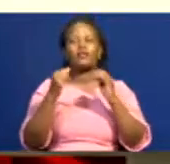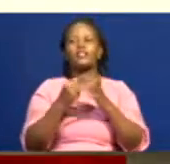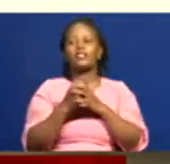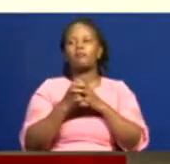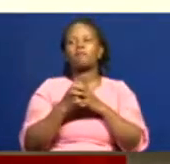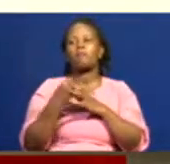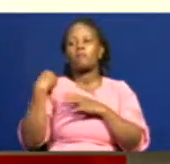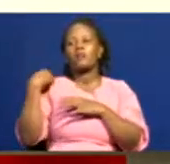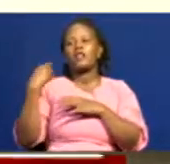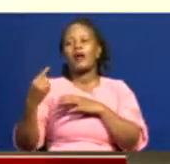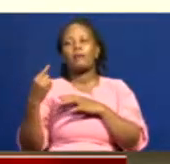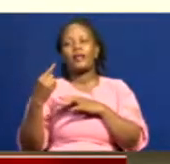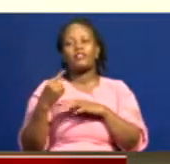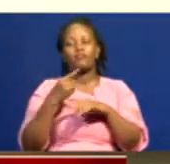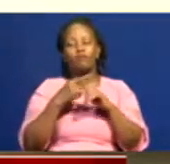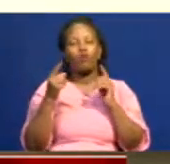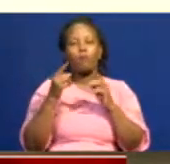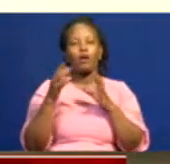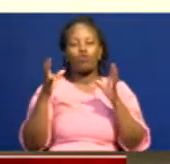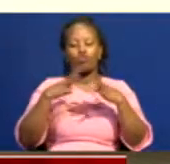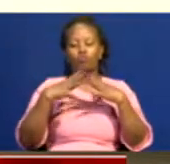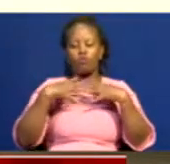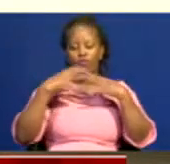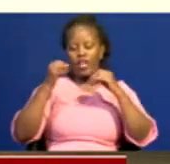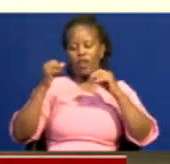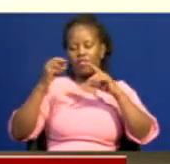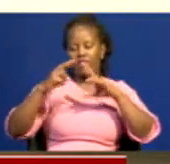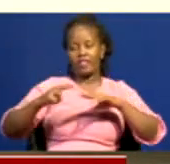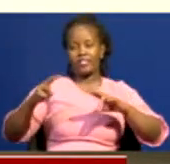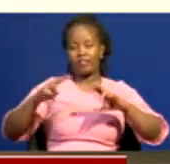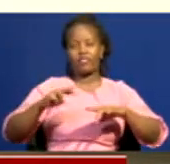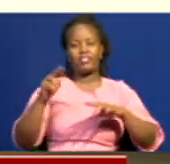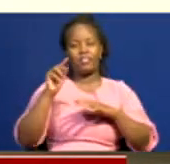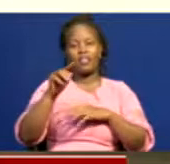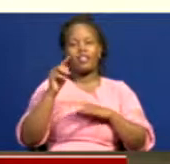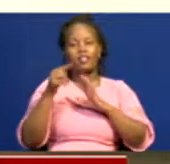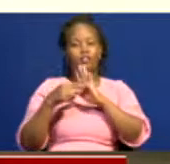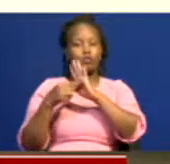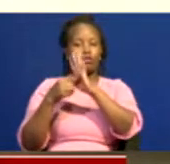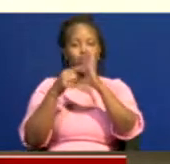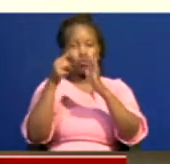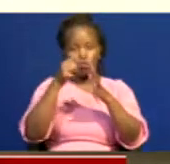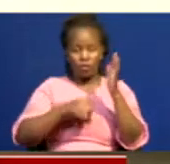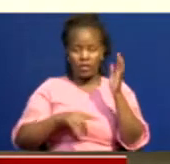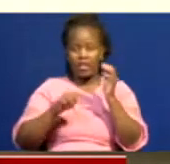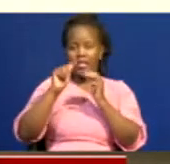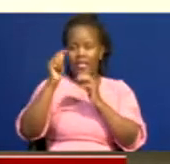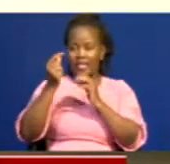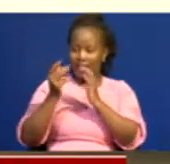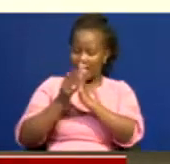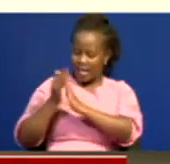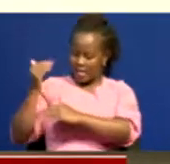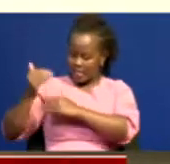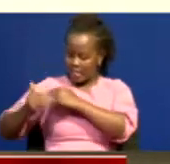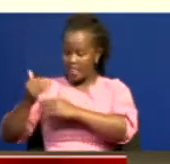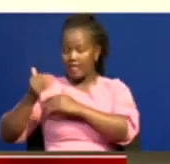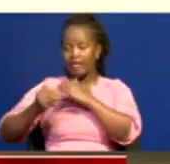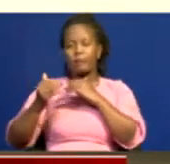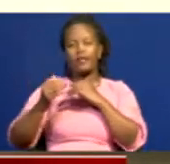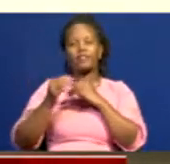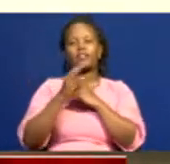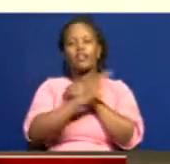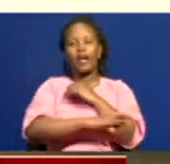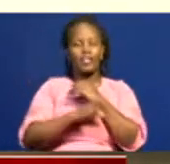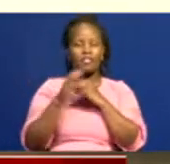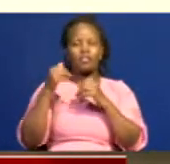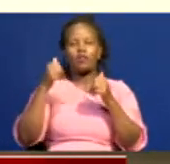statistics from the Kenya Demographic Health Survey are a wake-up call to not only Kenya but also its neighbors, whose prevalence rates are also